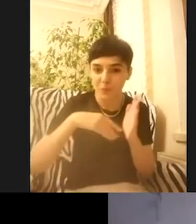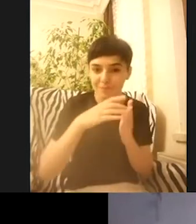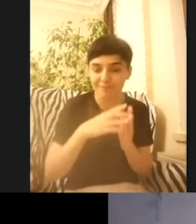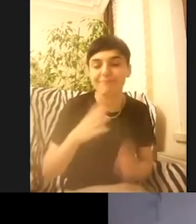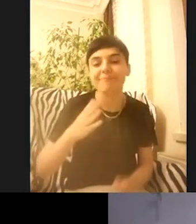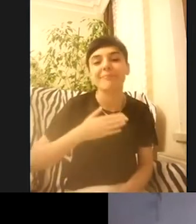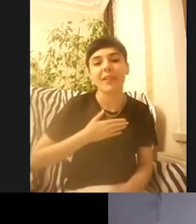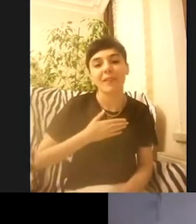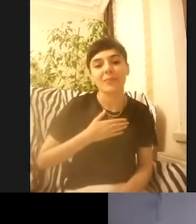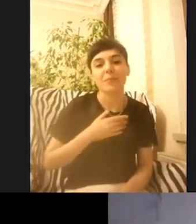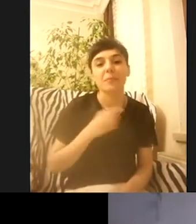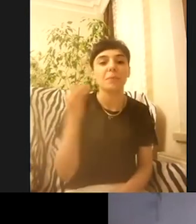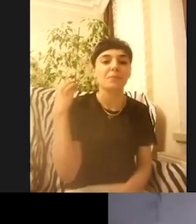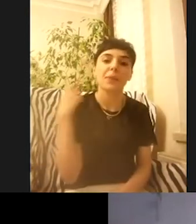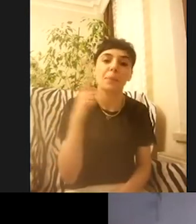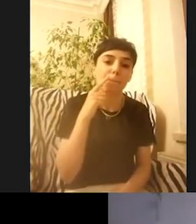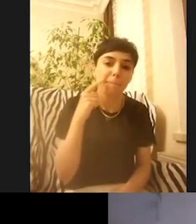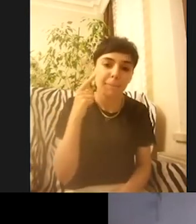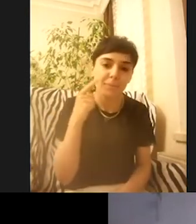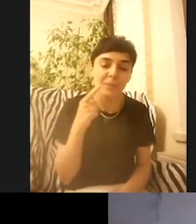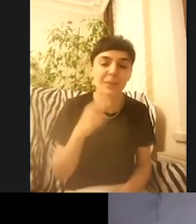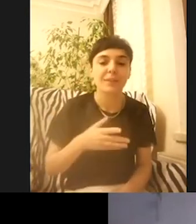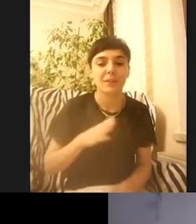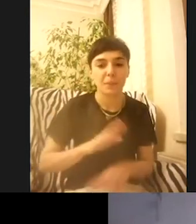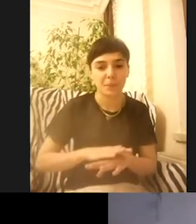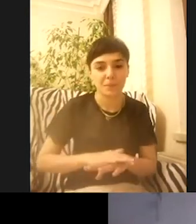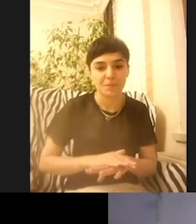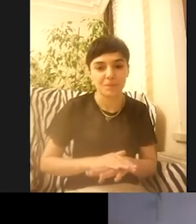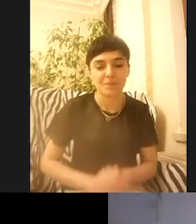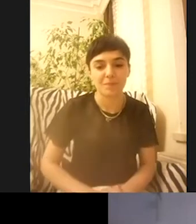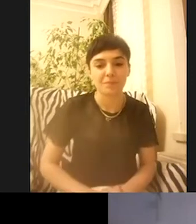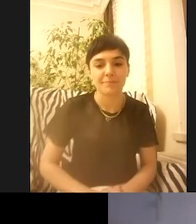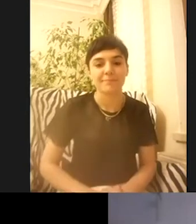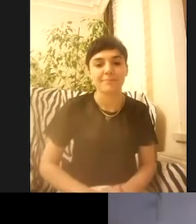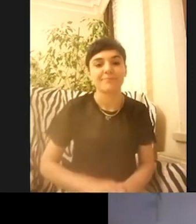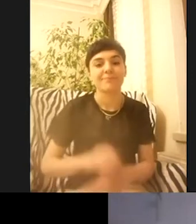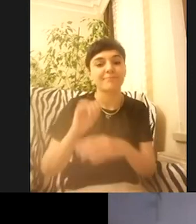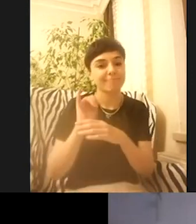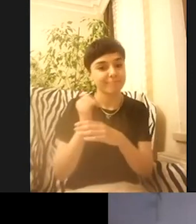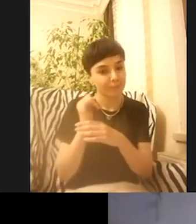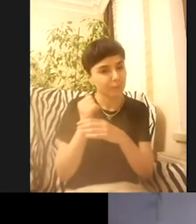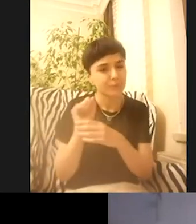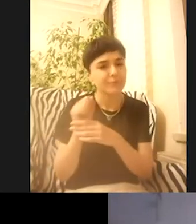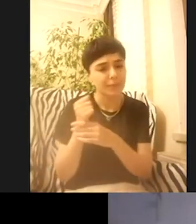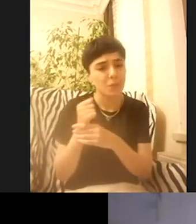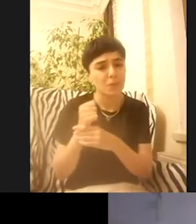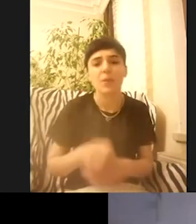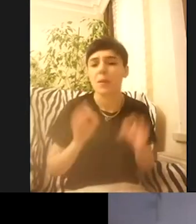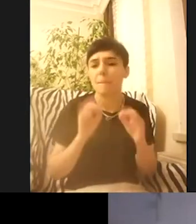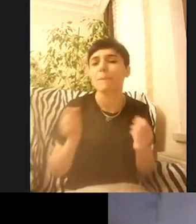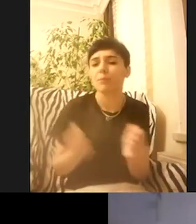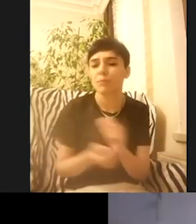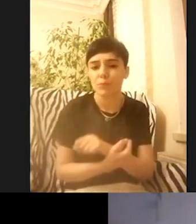it every time I have to perform, or if I like to do it. So